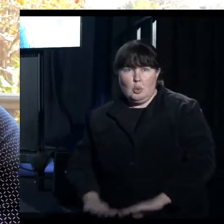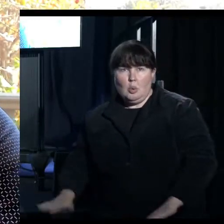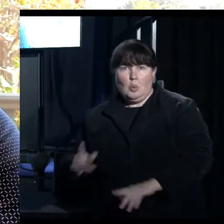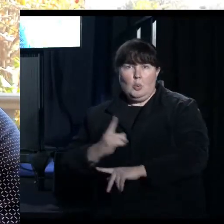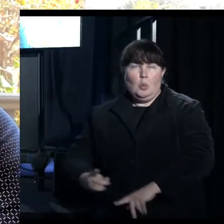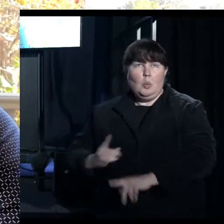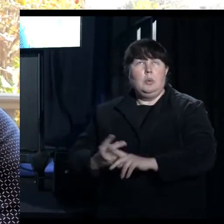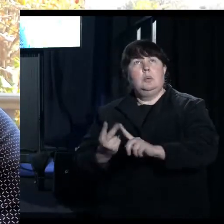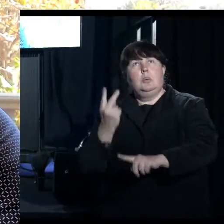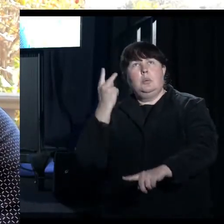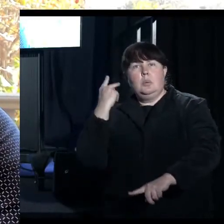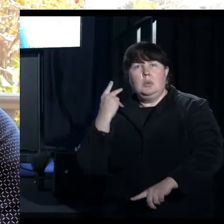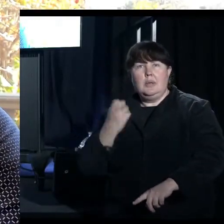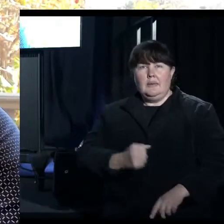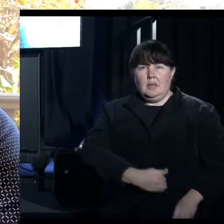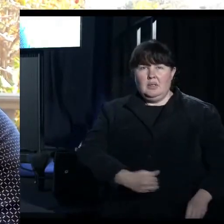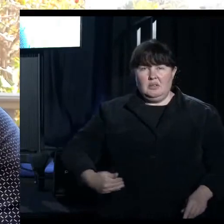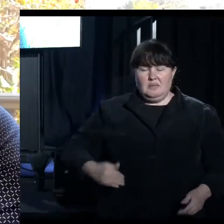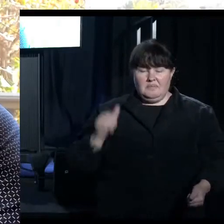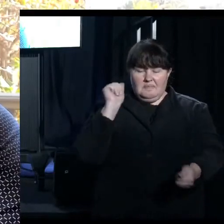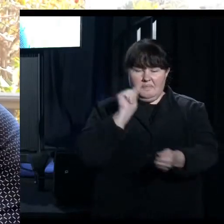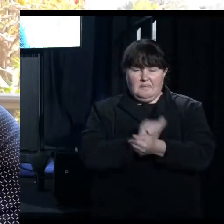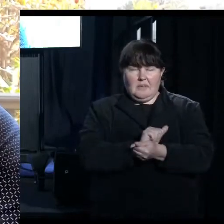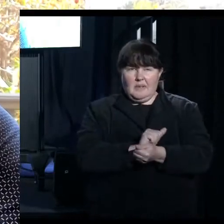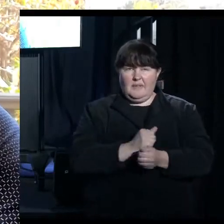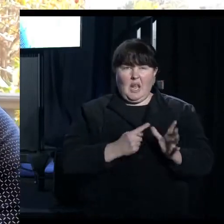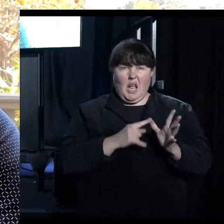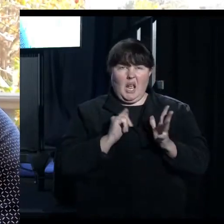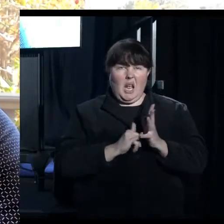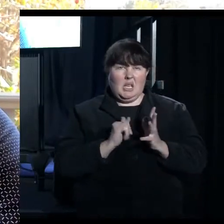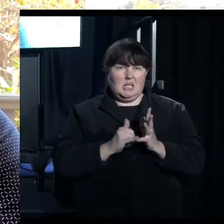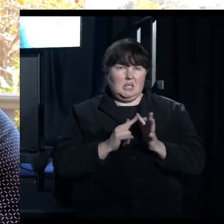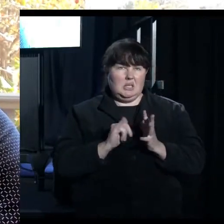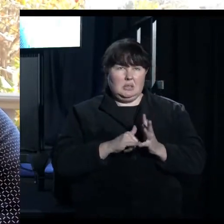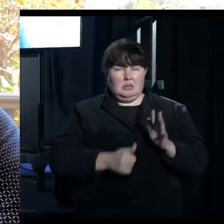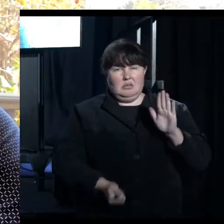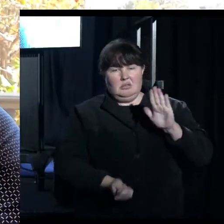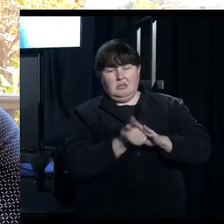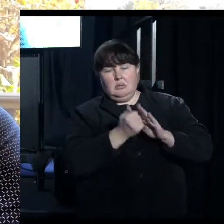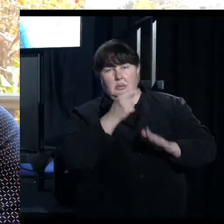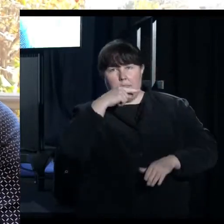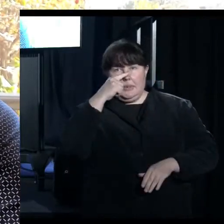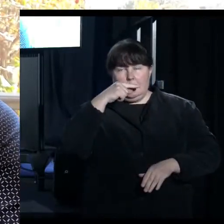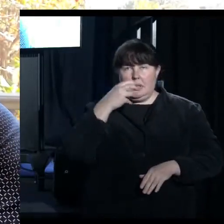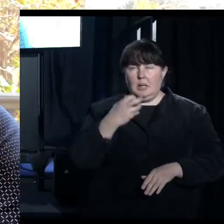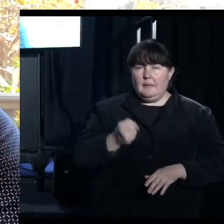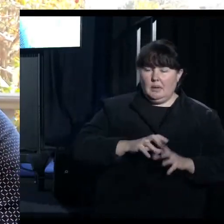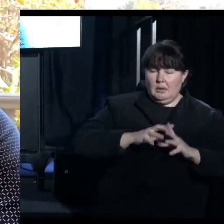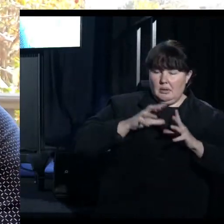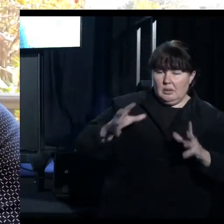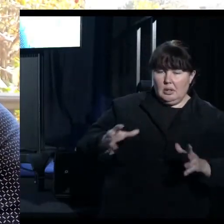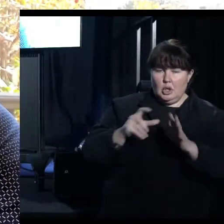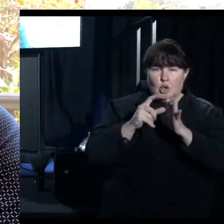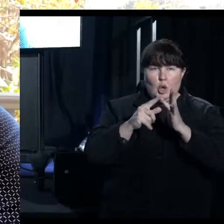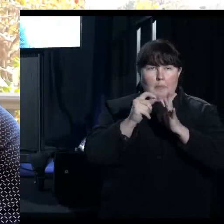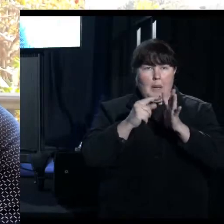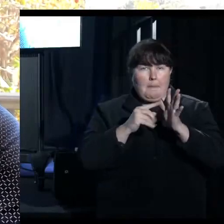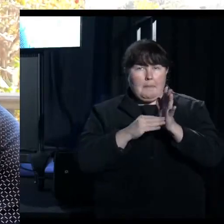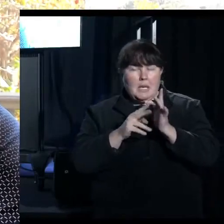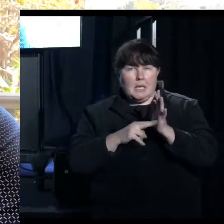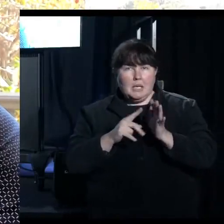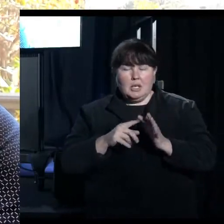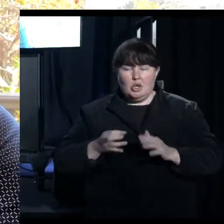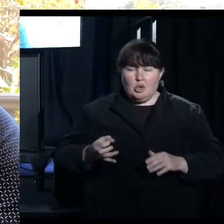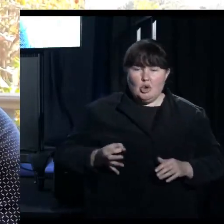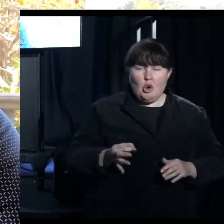of hopes, a concern of others, a jab of acronyms. A skulk of knuckles, a repeat of currents, an eerie